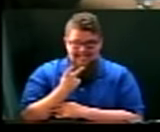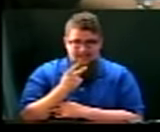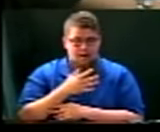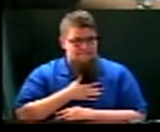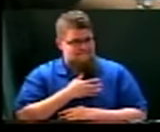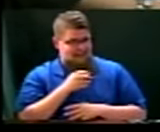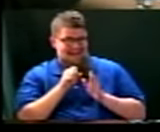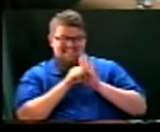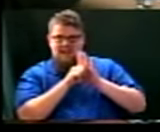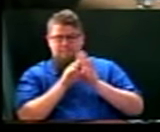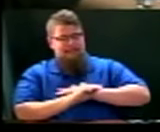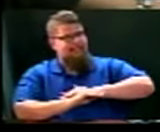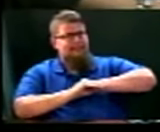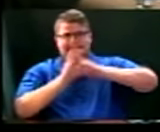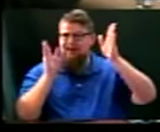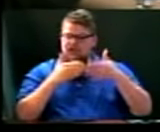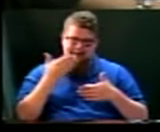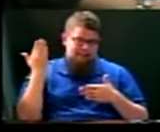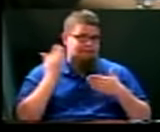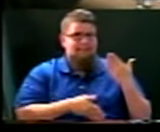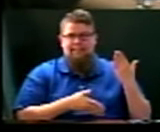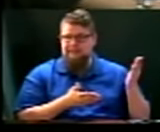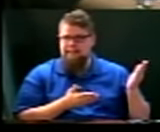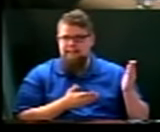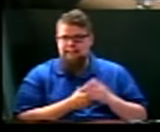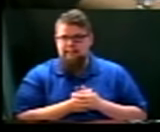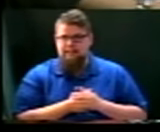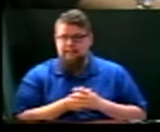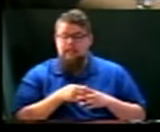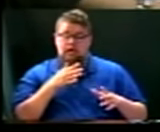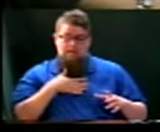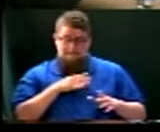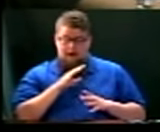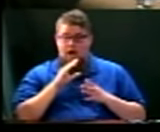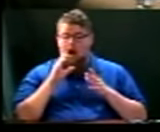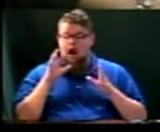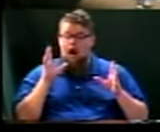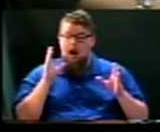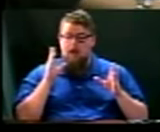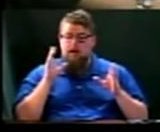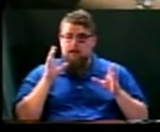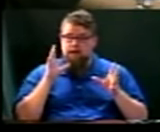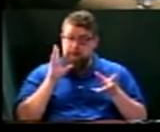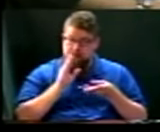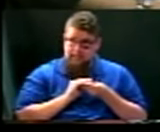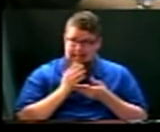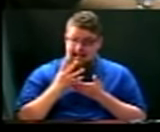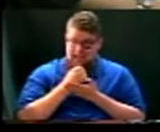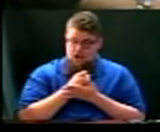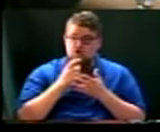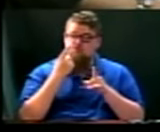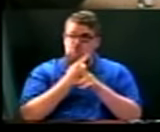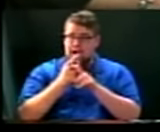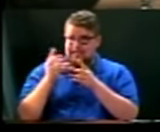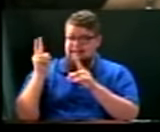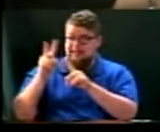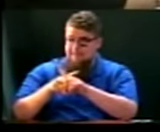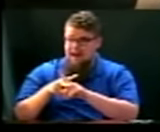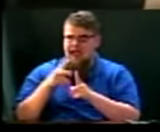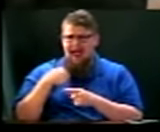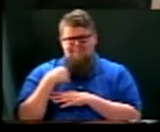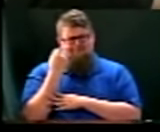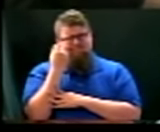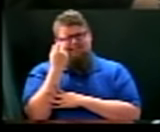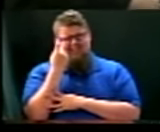samples were clear and complete. While my collection was correctly submitted, I can understand how